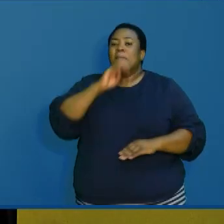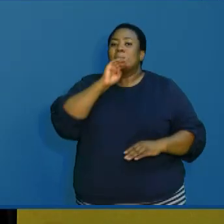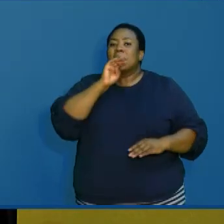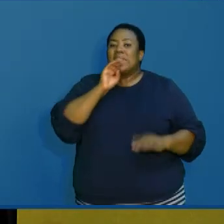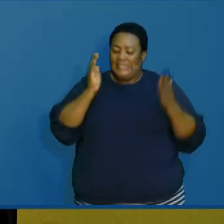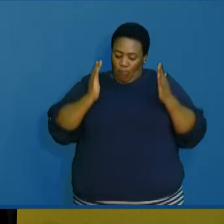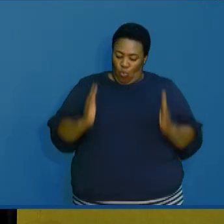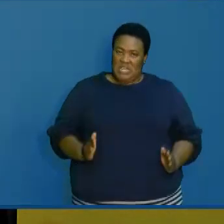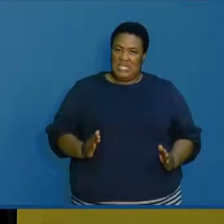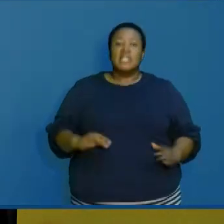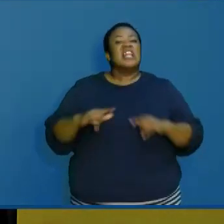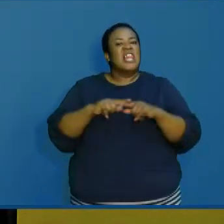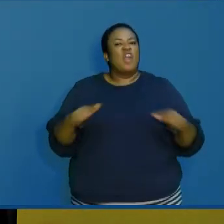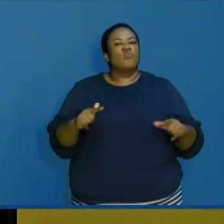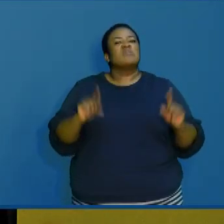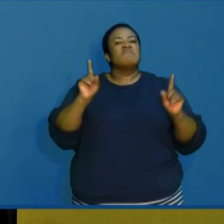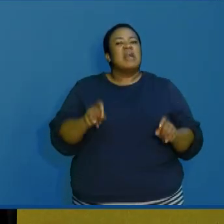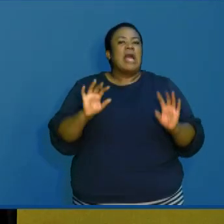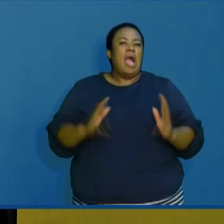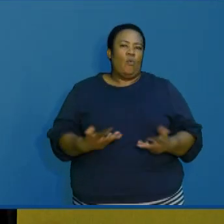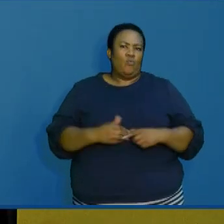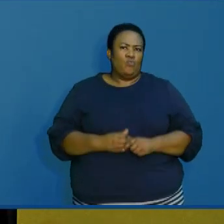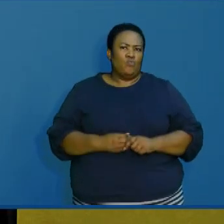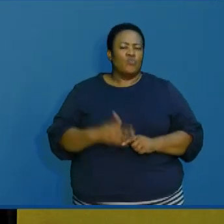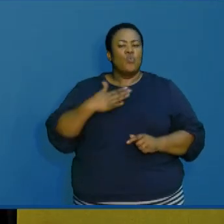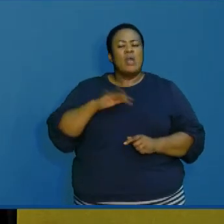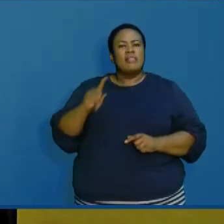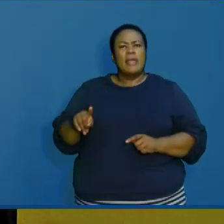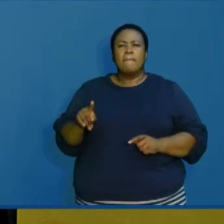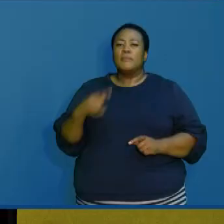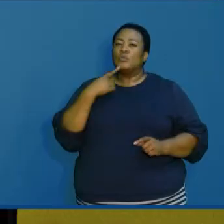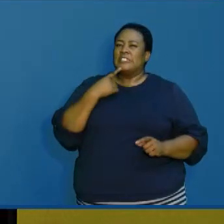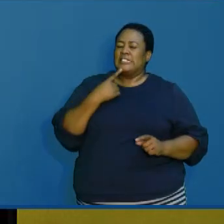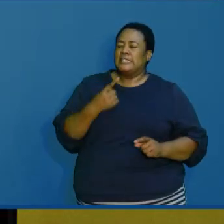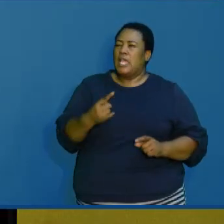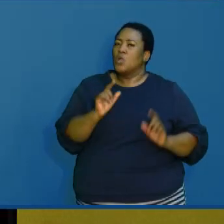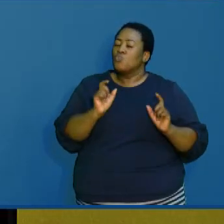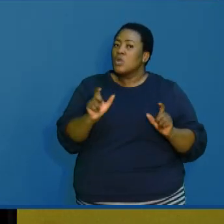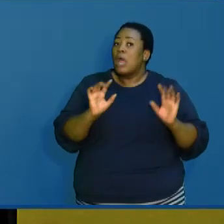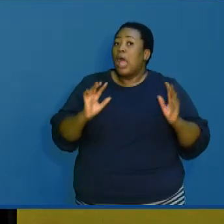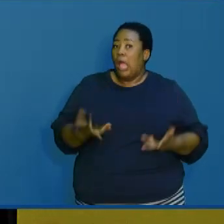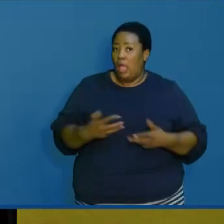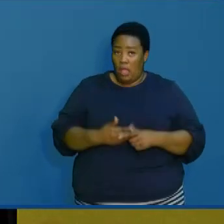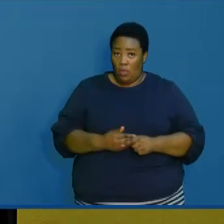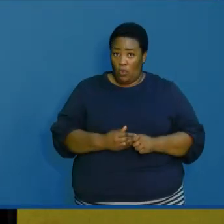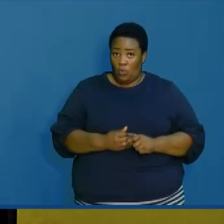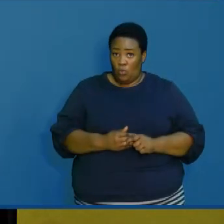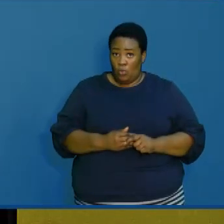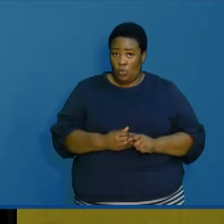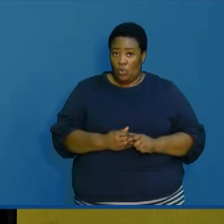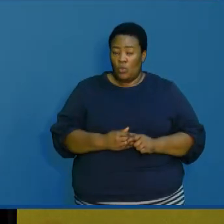body language. How would you want them to say these words?